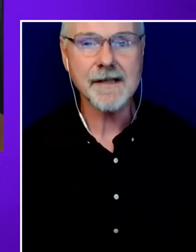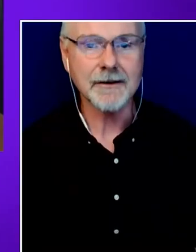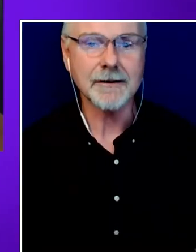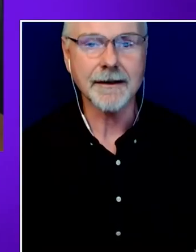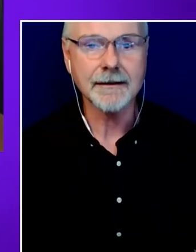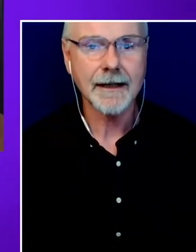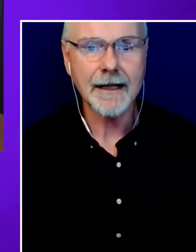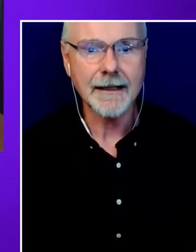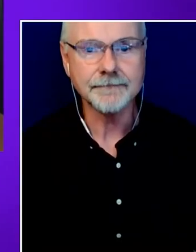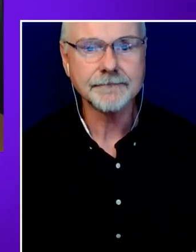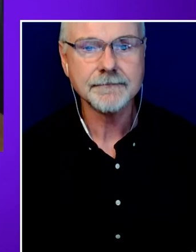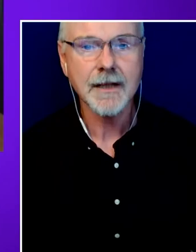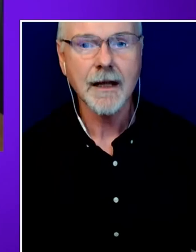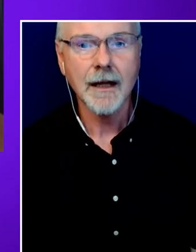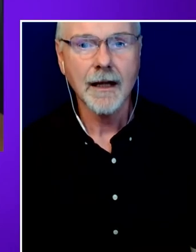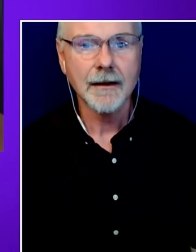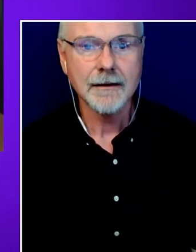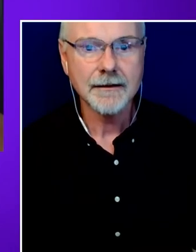Yes, absolutely.